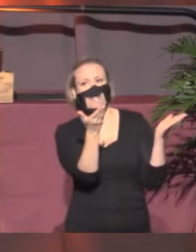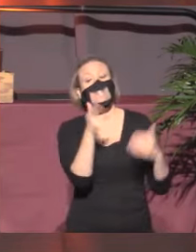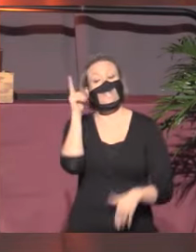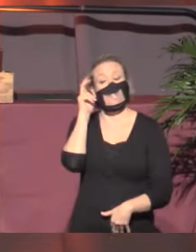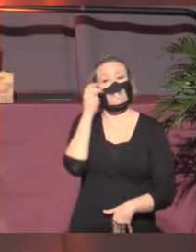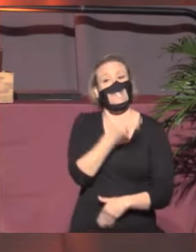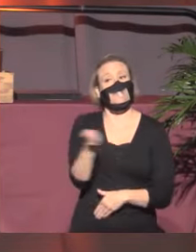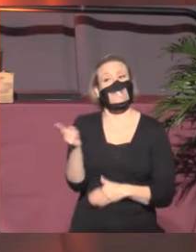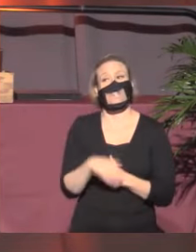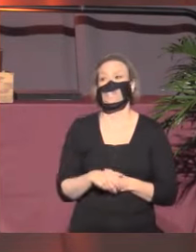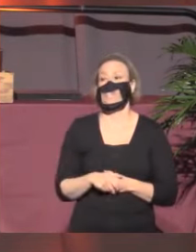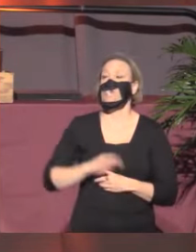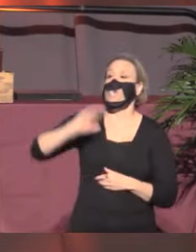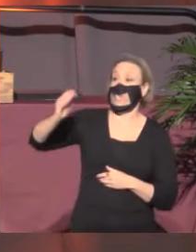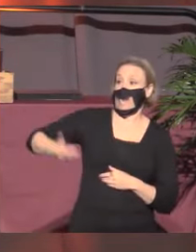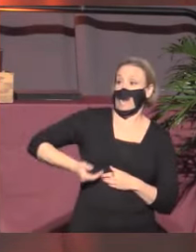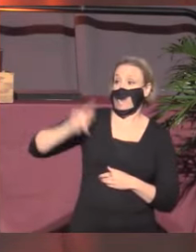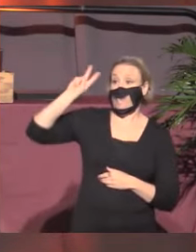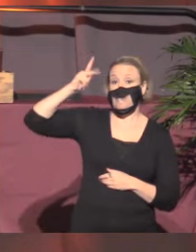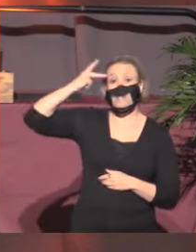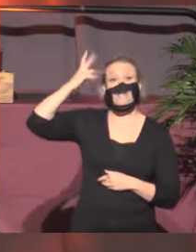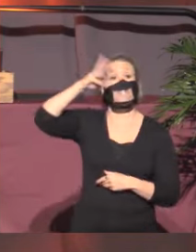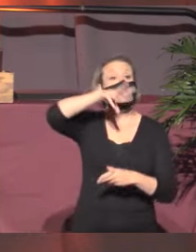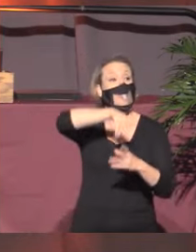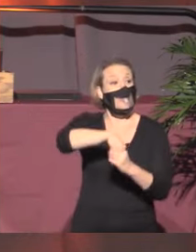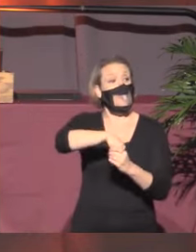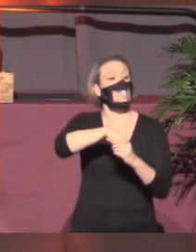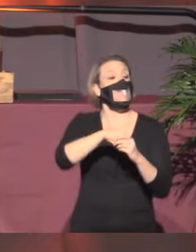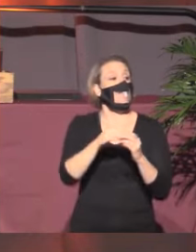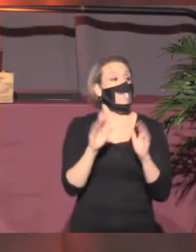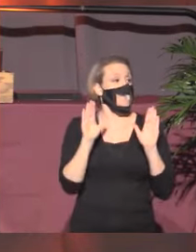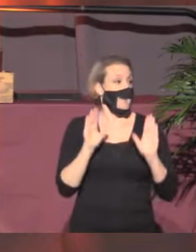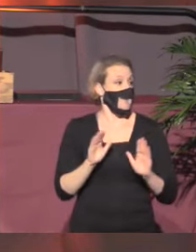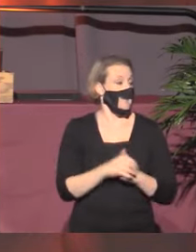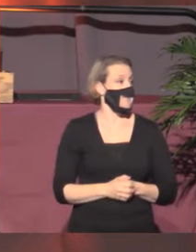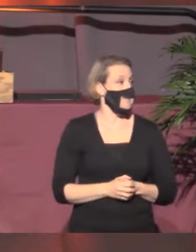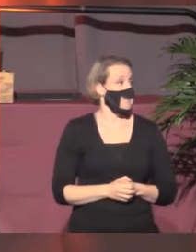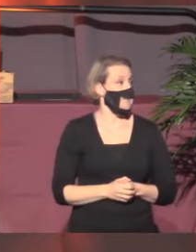president for inclusive excellence. You pushed us. We responded.